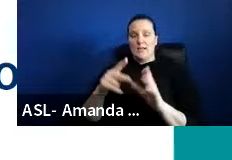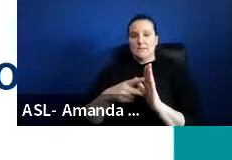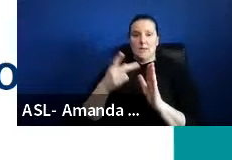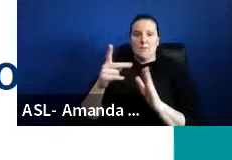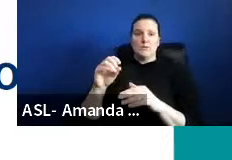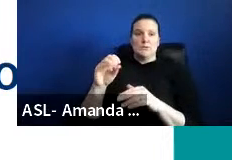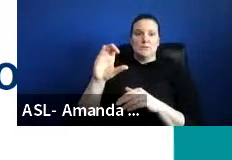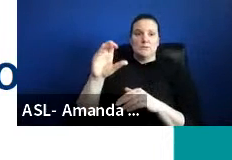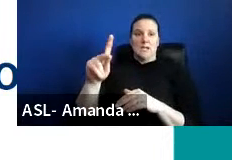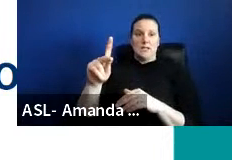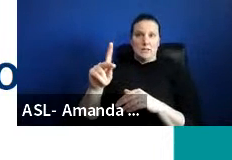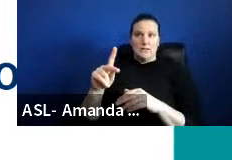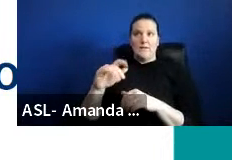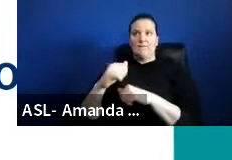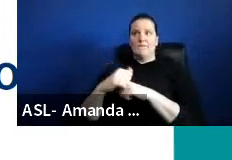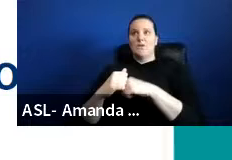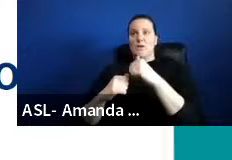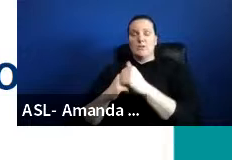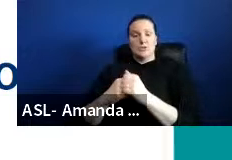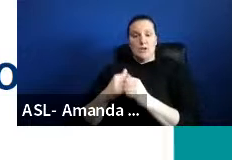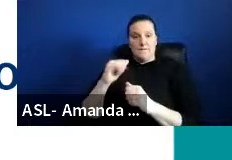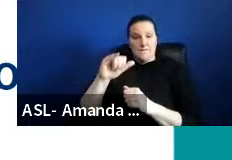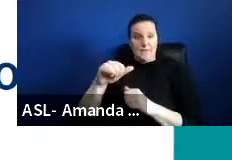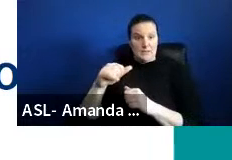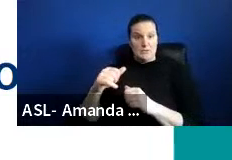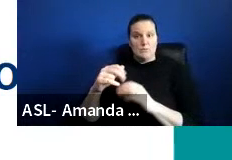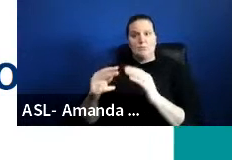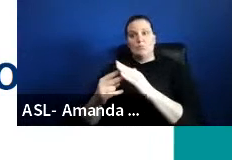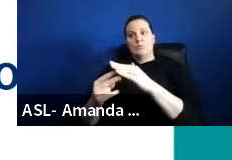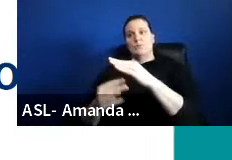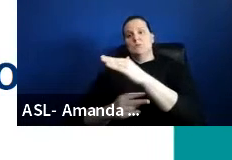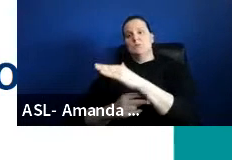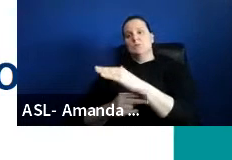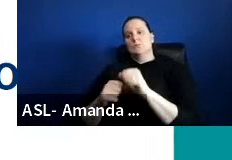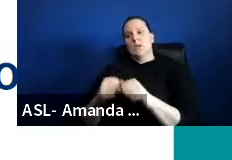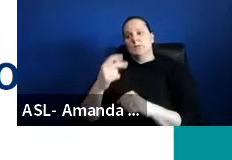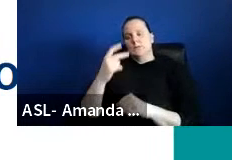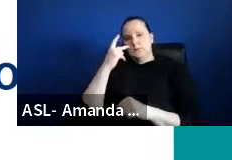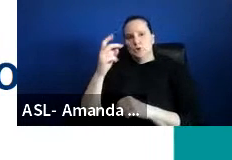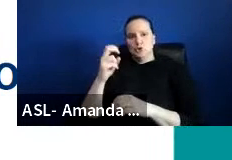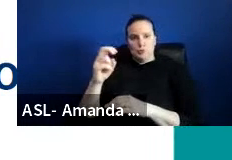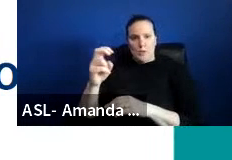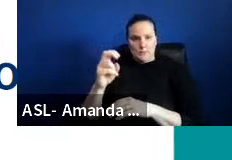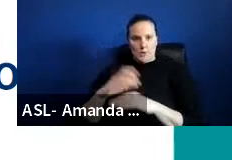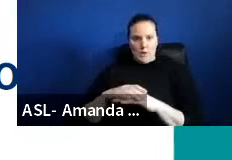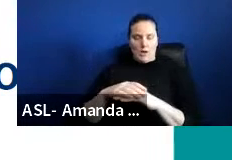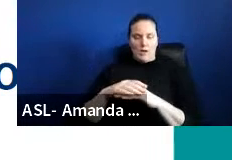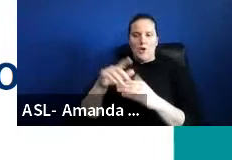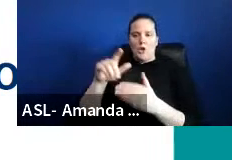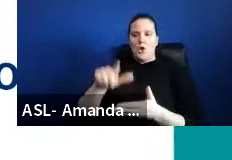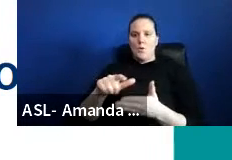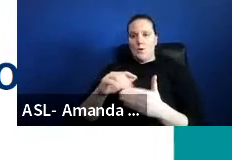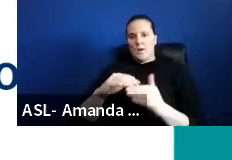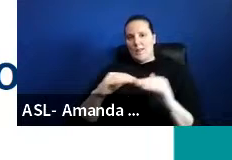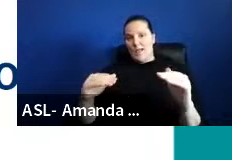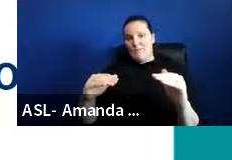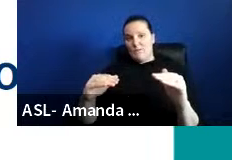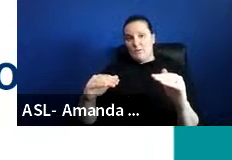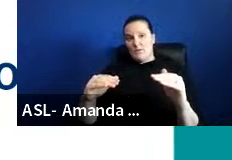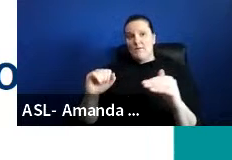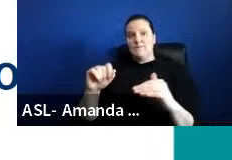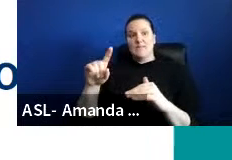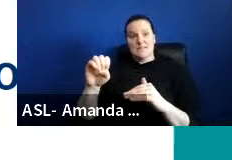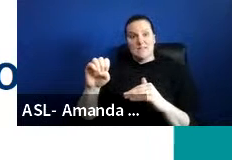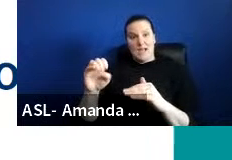deck configuration of the bridge. You can see the transit on the lower level this side,